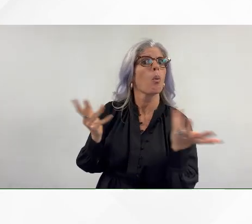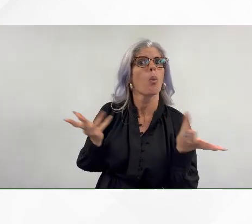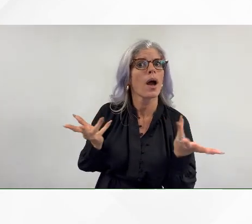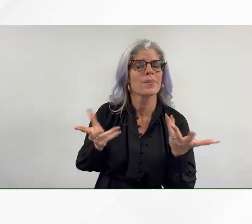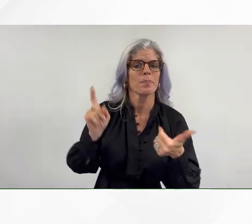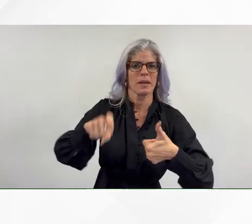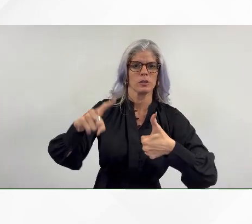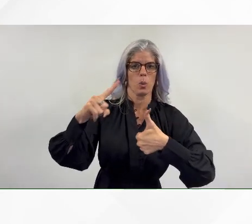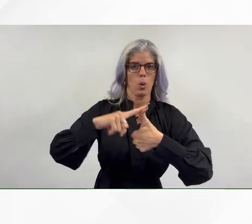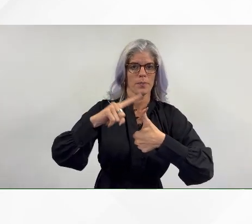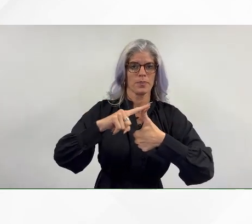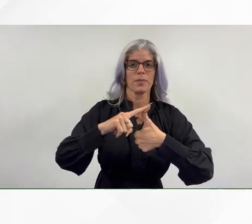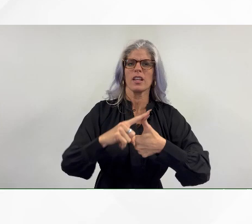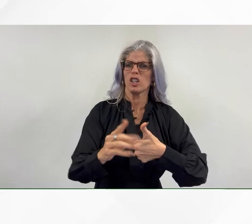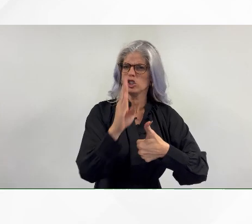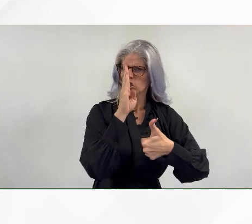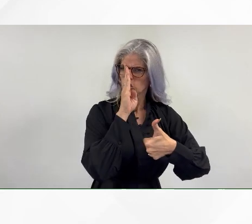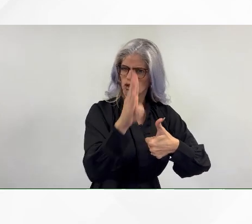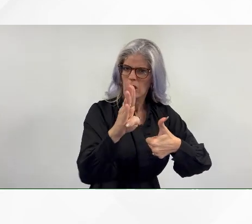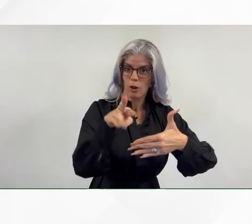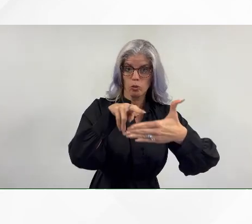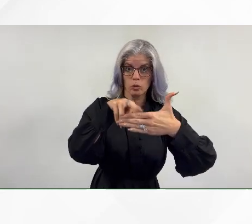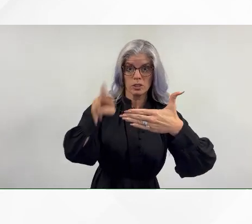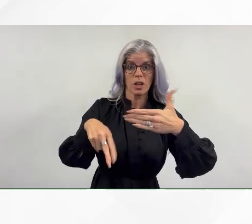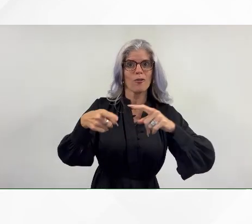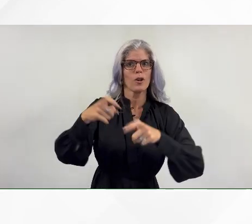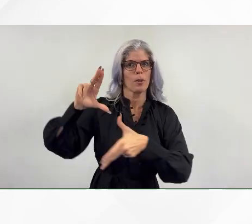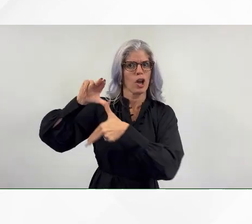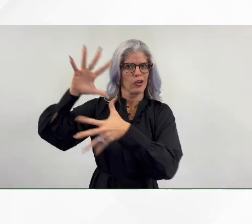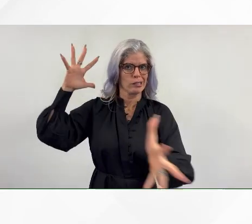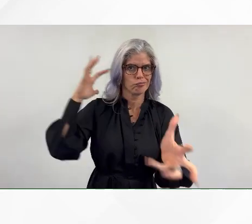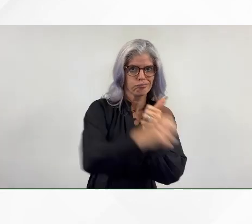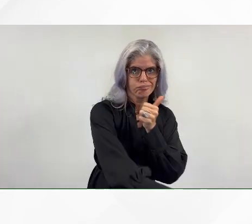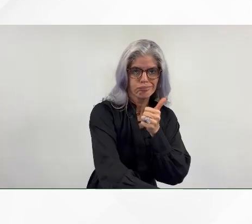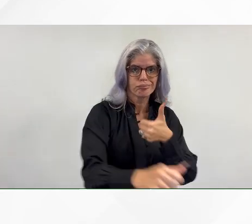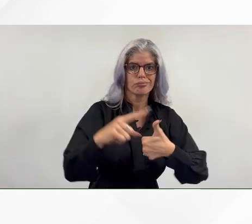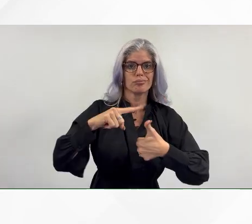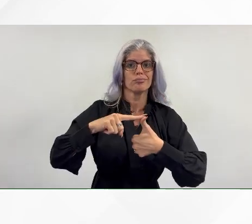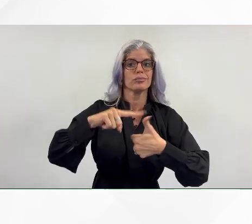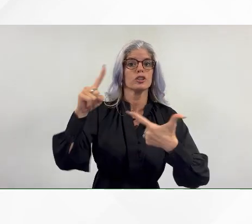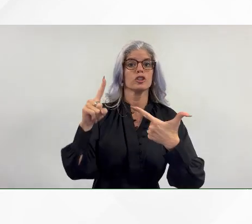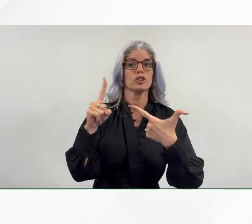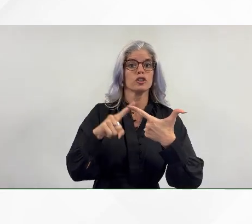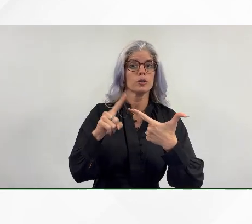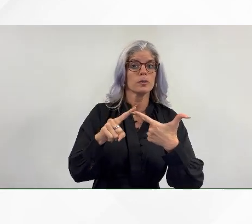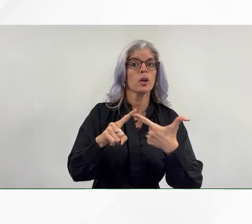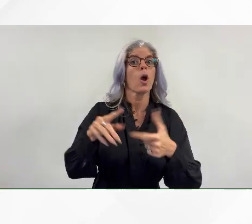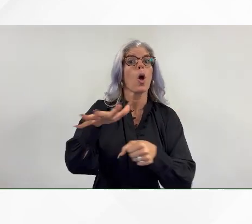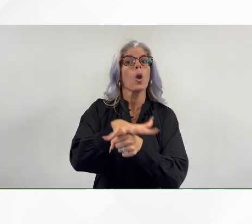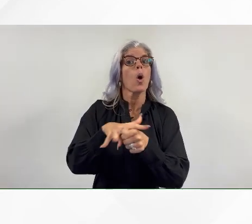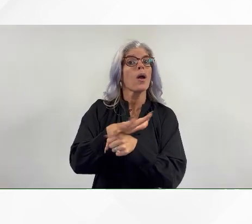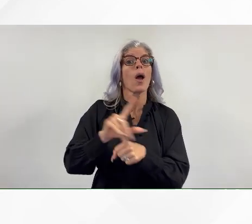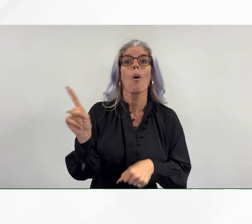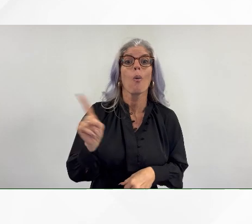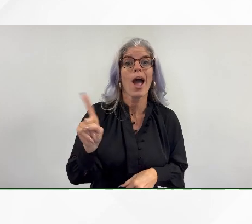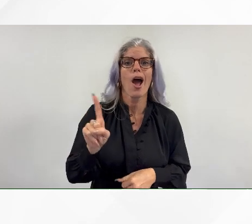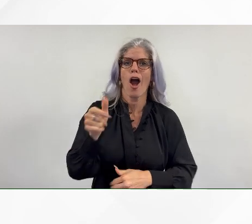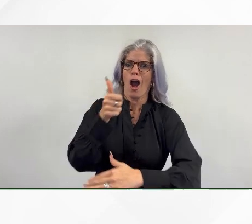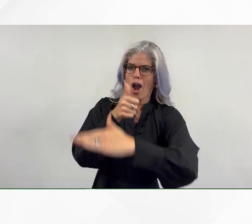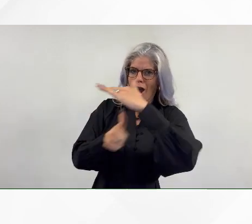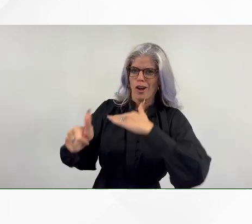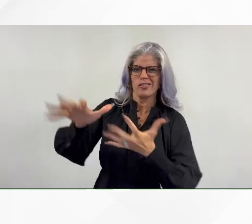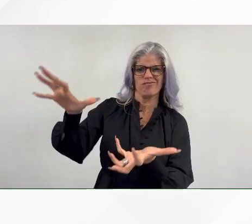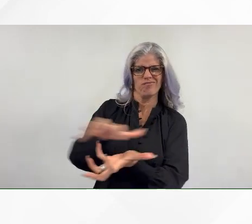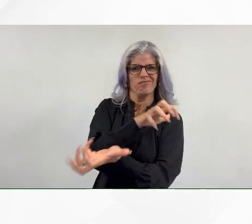be located within the designated disaster area, be the legal responsibility of an eligible applicant, and